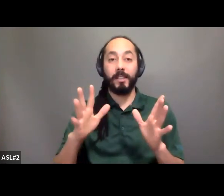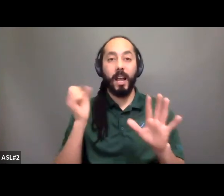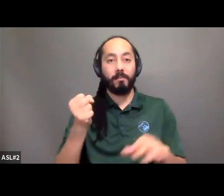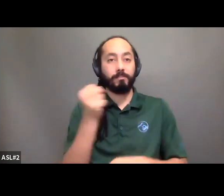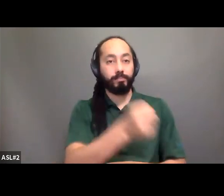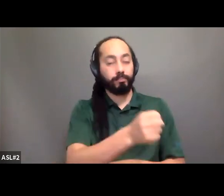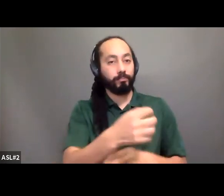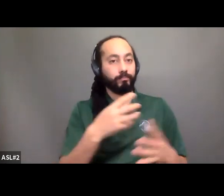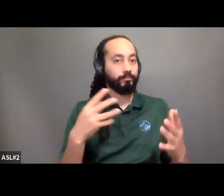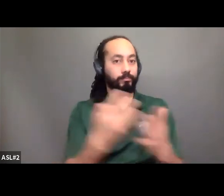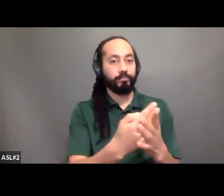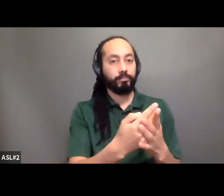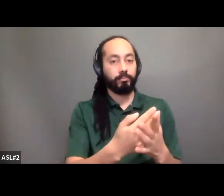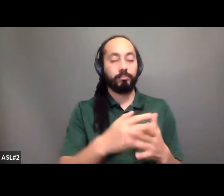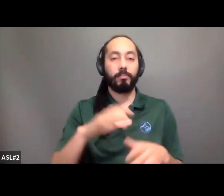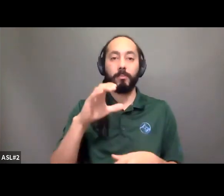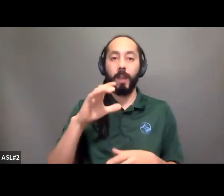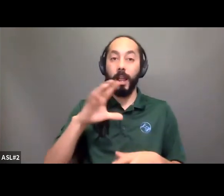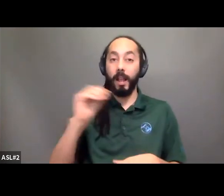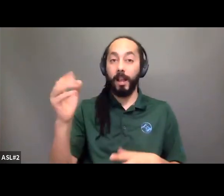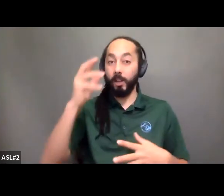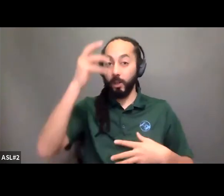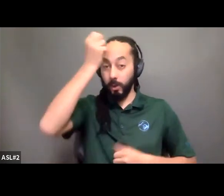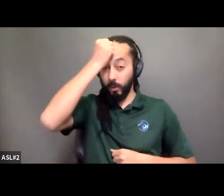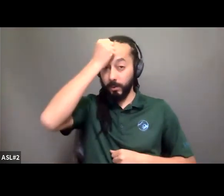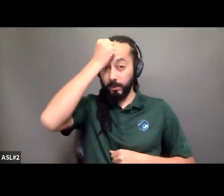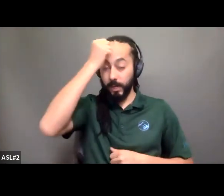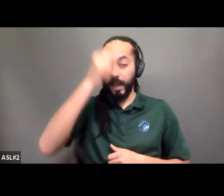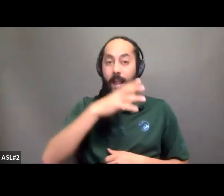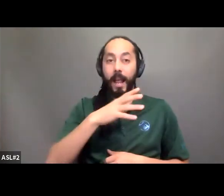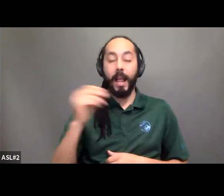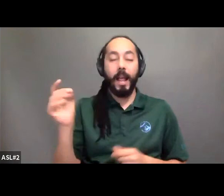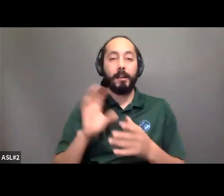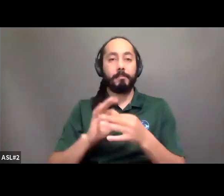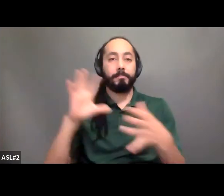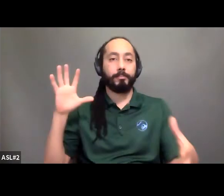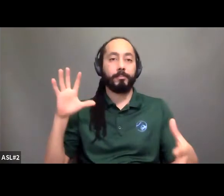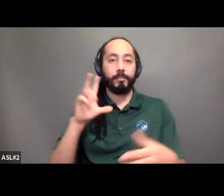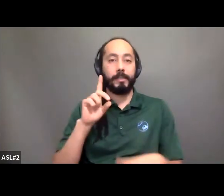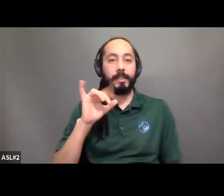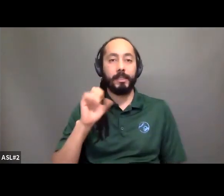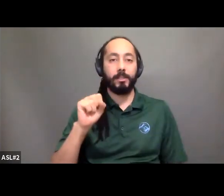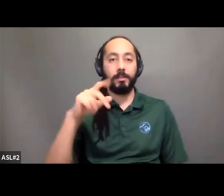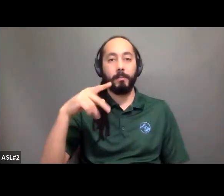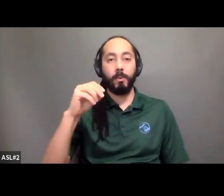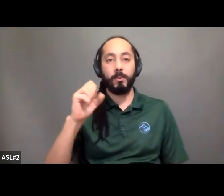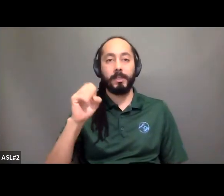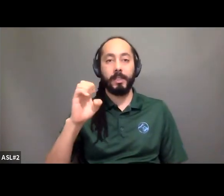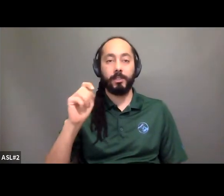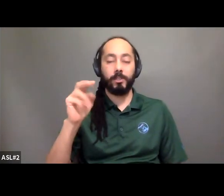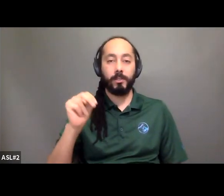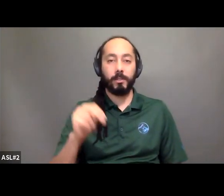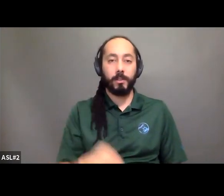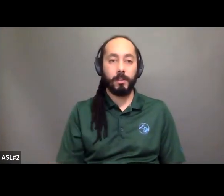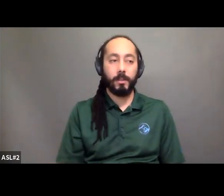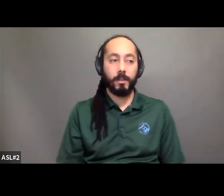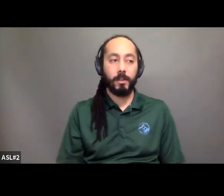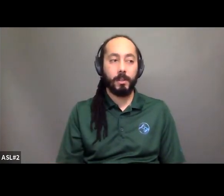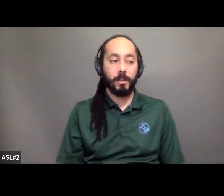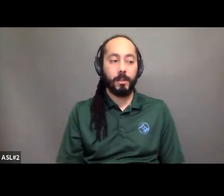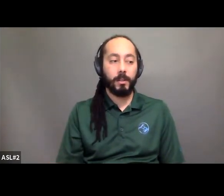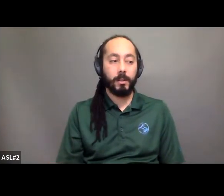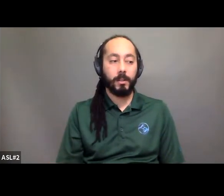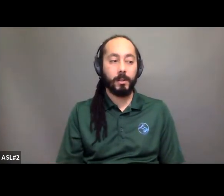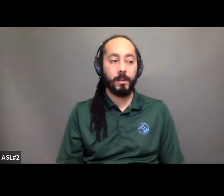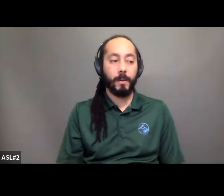colonialism and dispossession, including and especially the extraction of life's